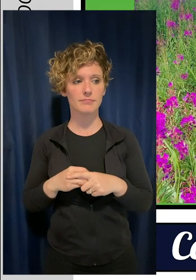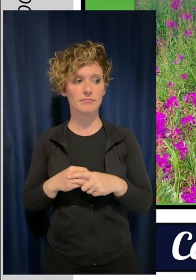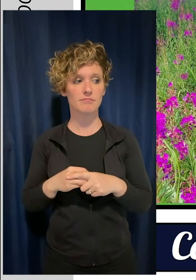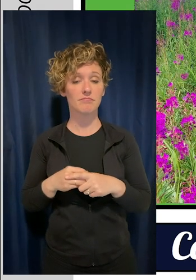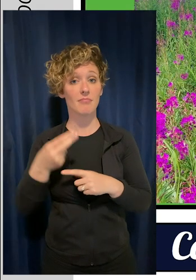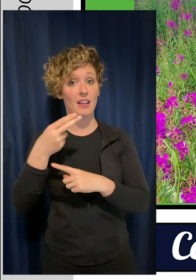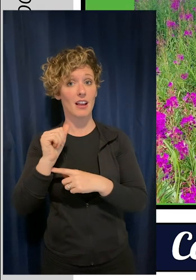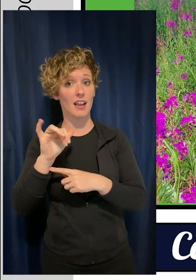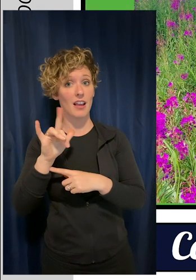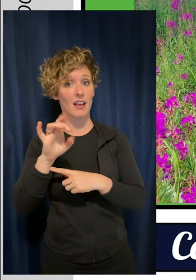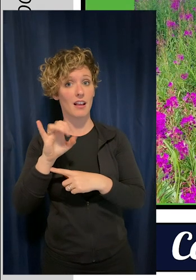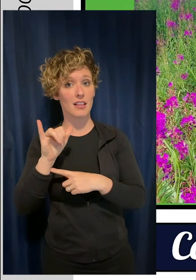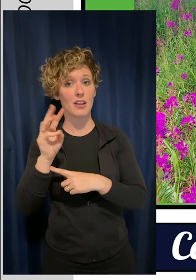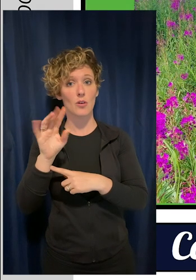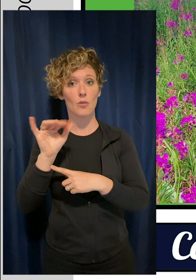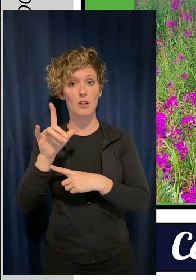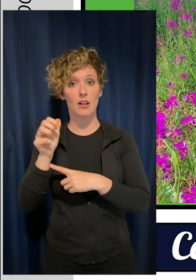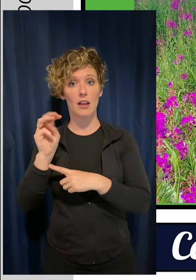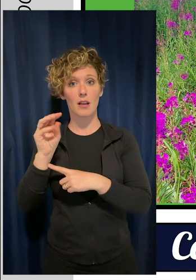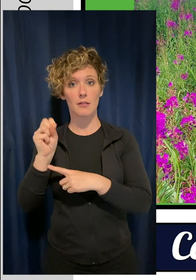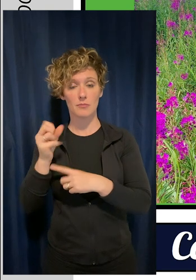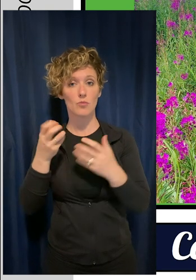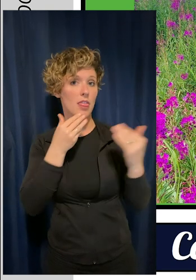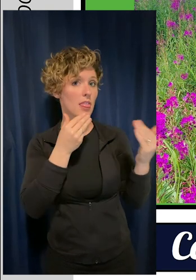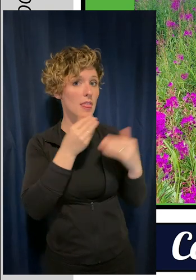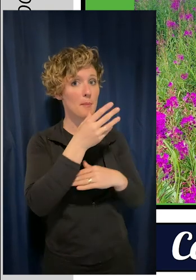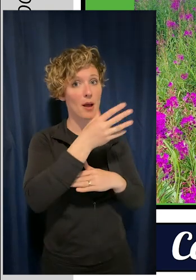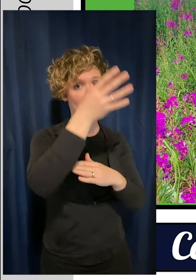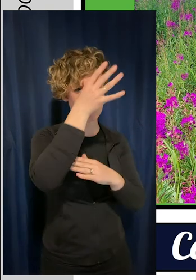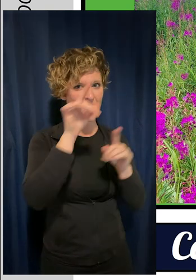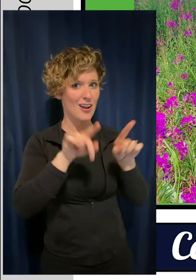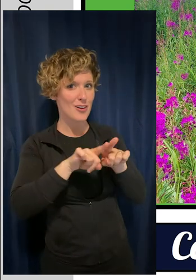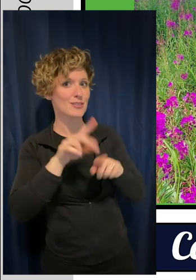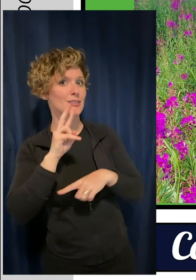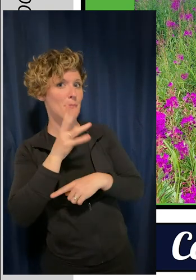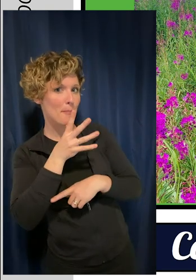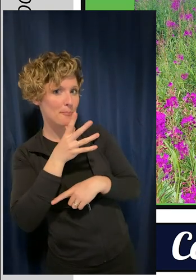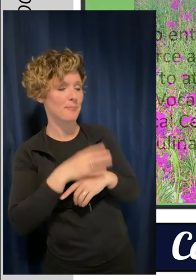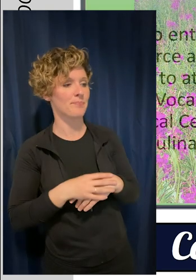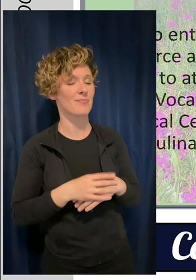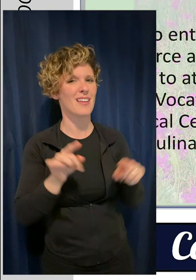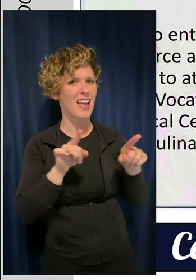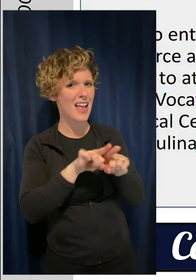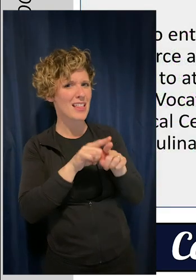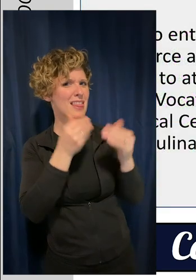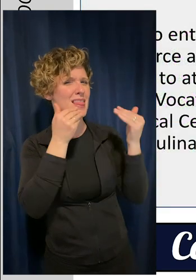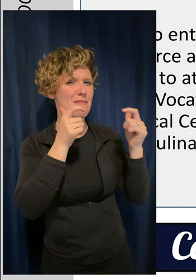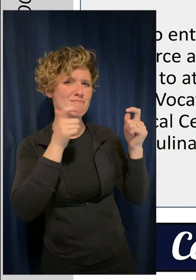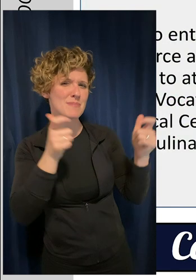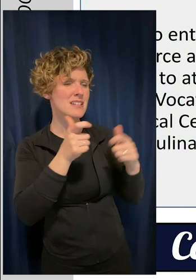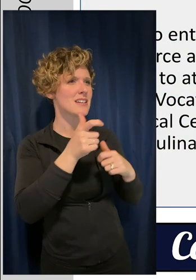Haley Williams would like to thank her mom and dad as well as her stepmom and give a big thanks to Mrs. Bowers. In the